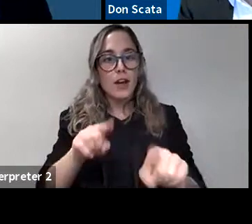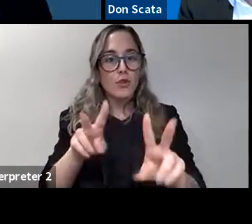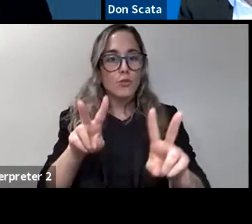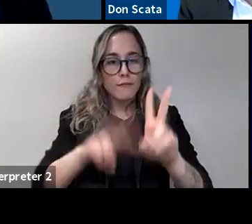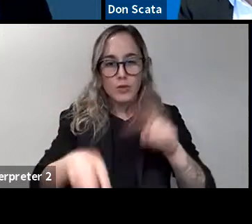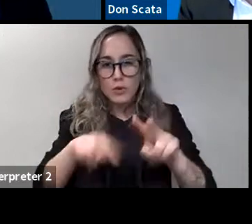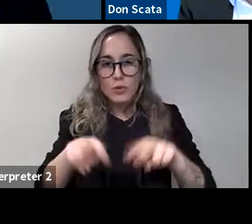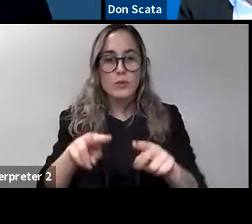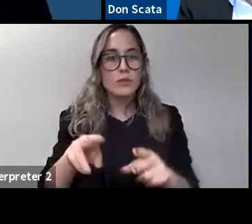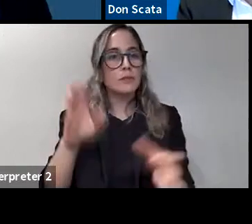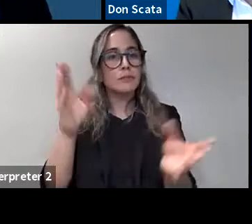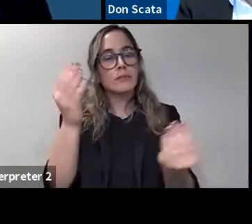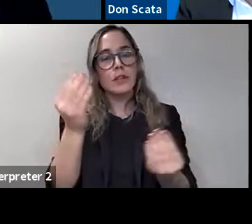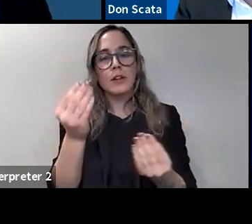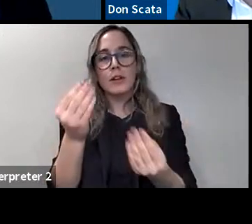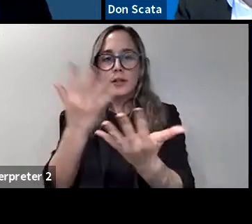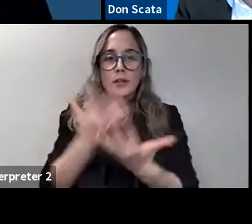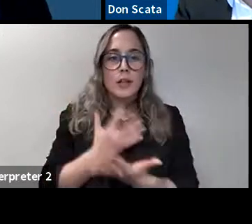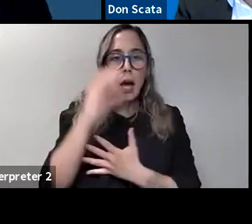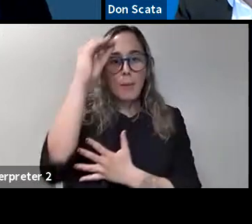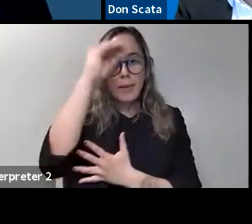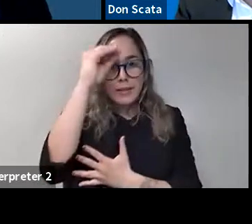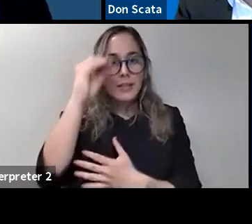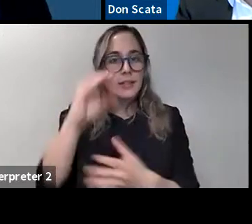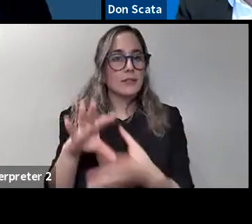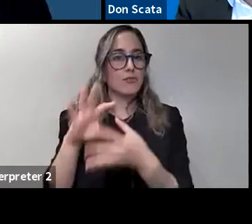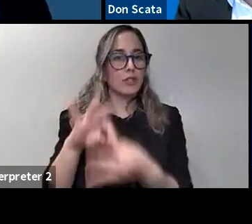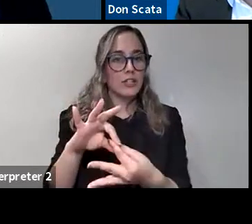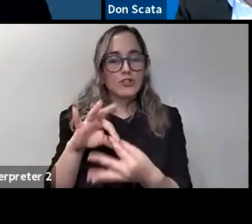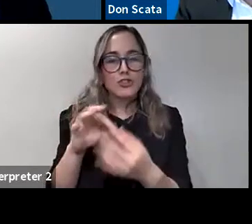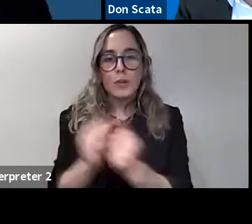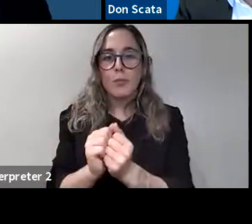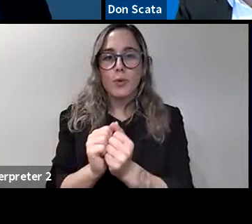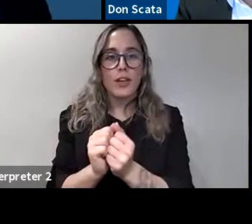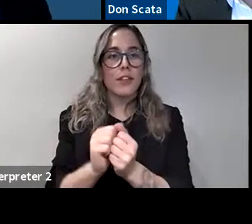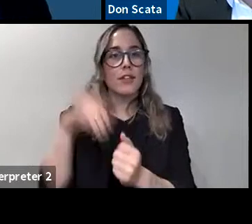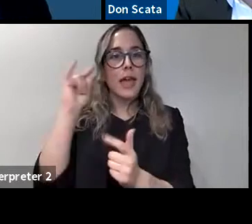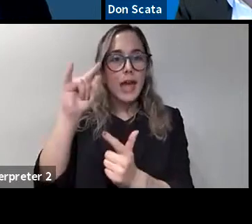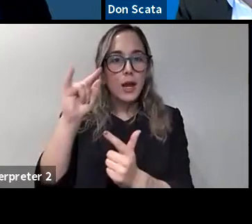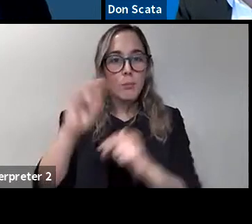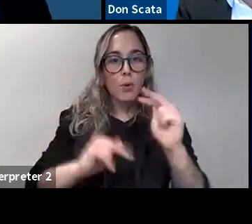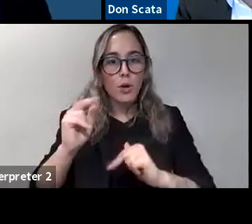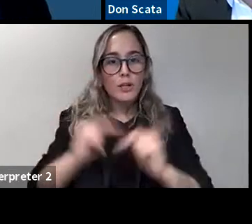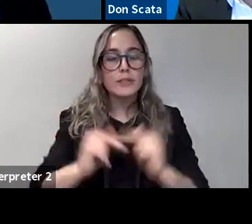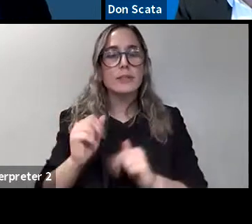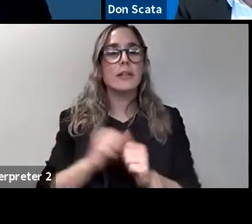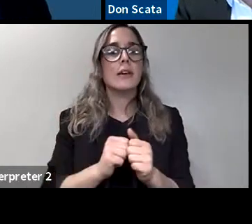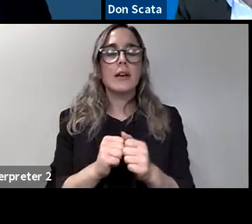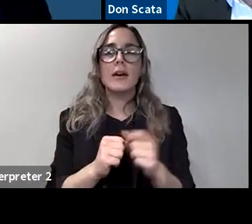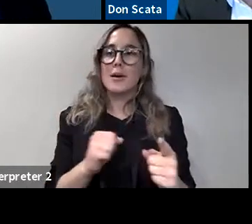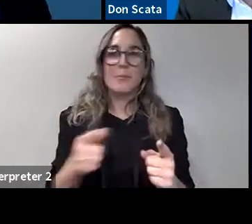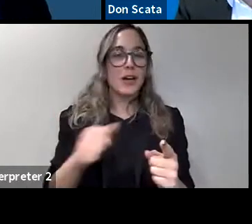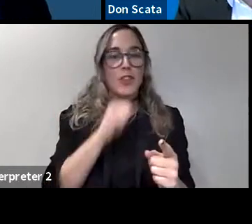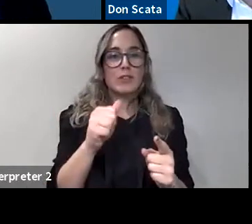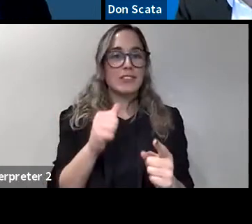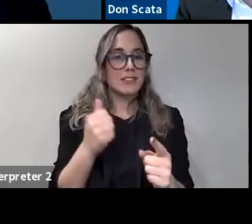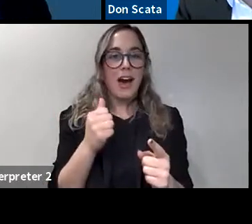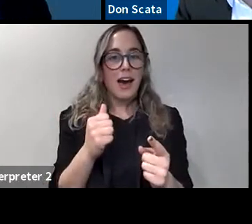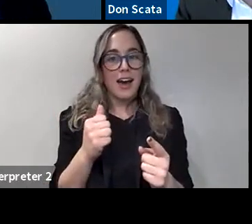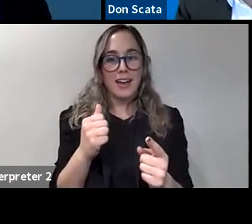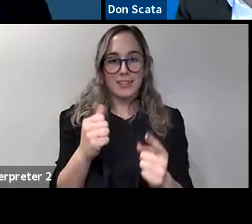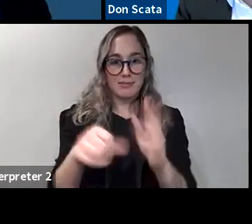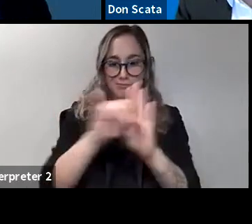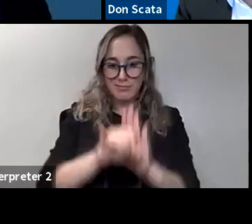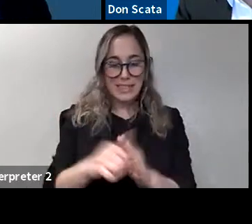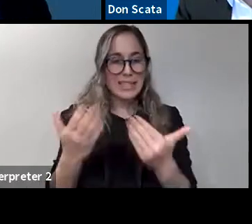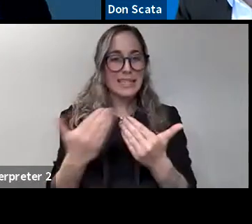items, such as the relationship with the airports. but that was not conclusive. And further review